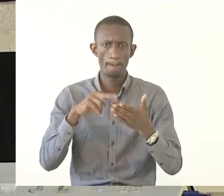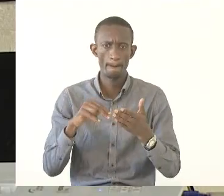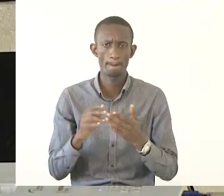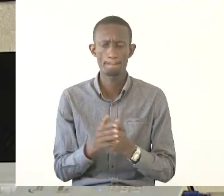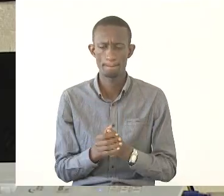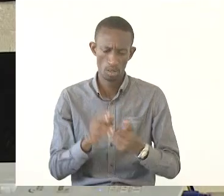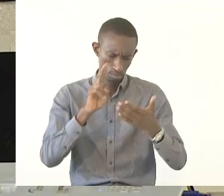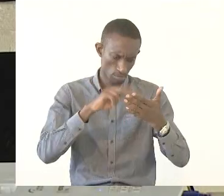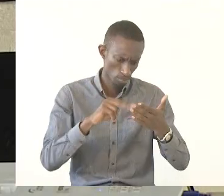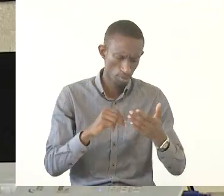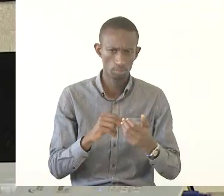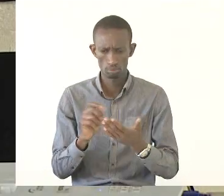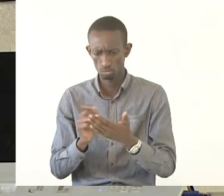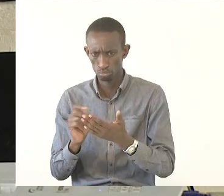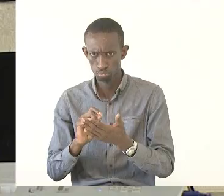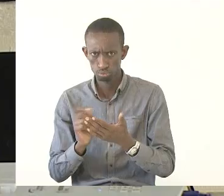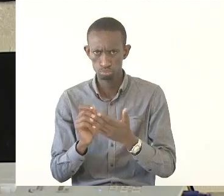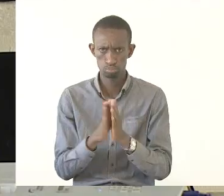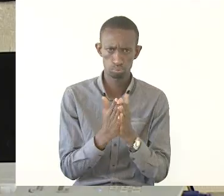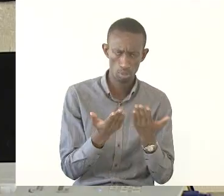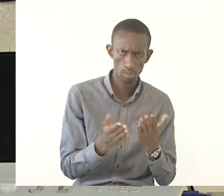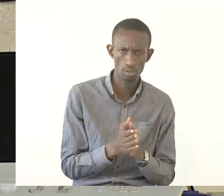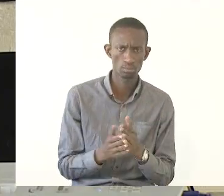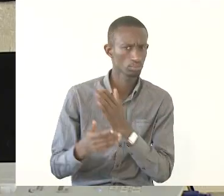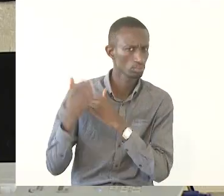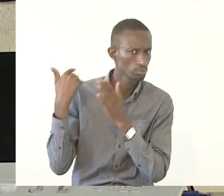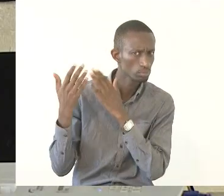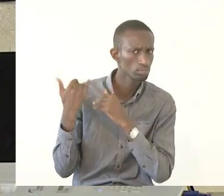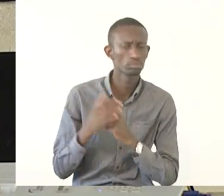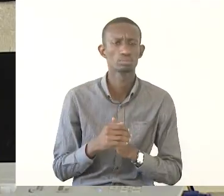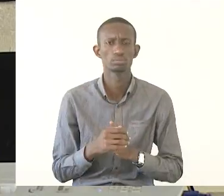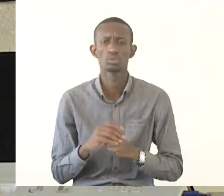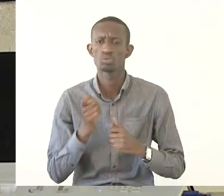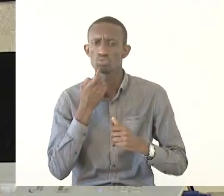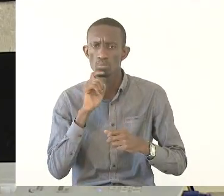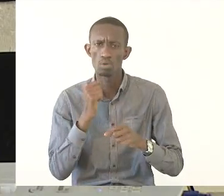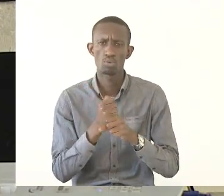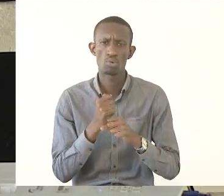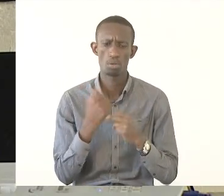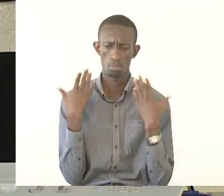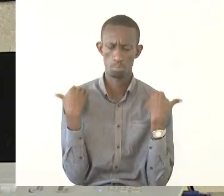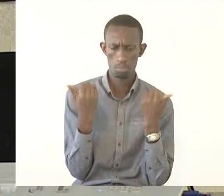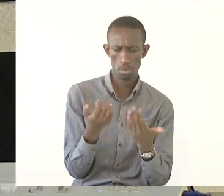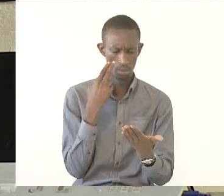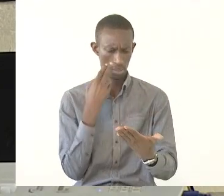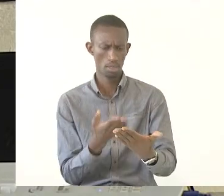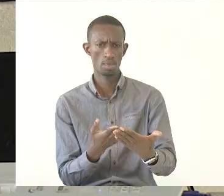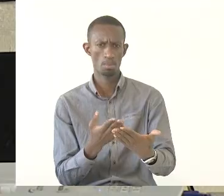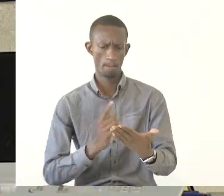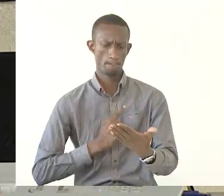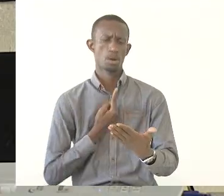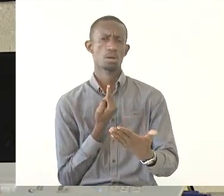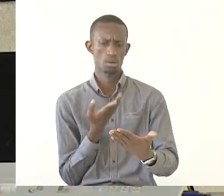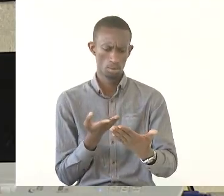notes that we have prepared, we have to assess ourselves to find how much we